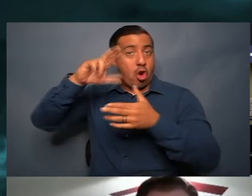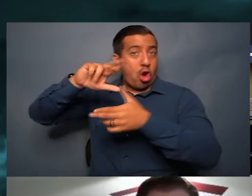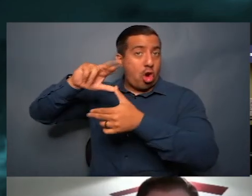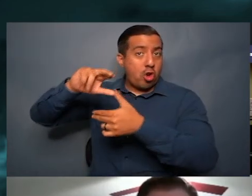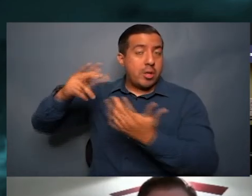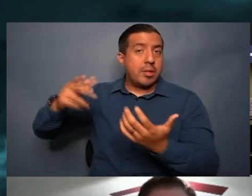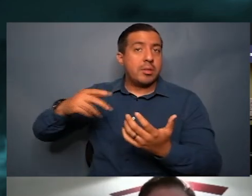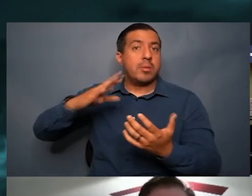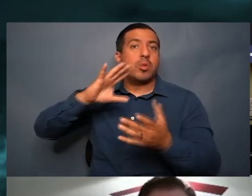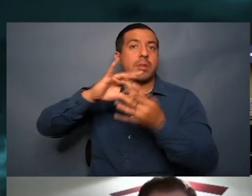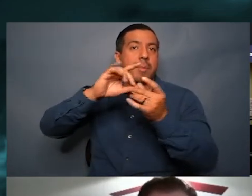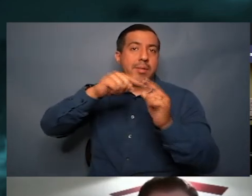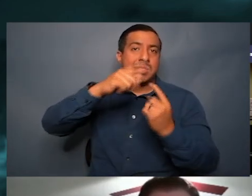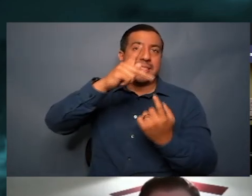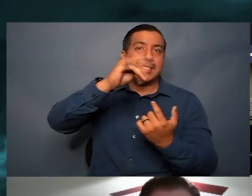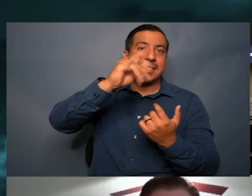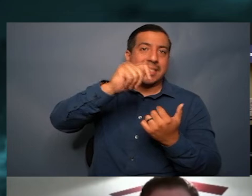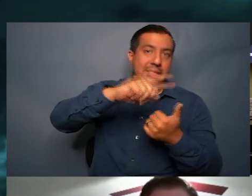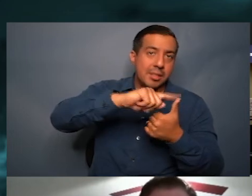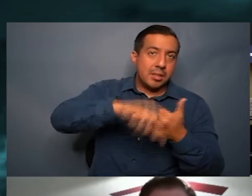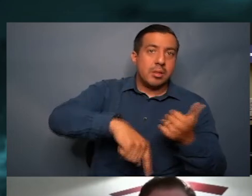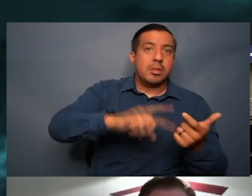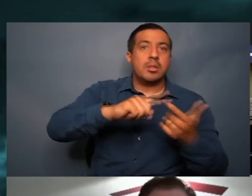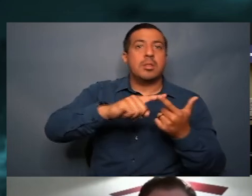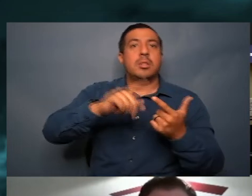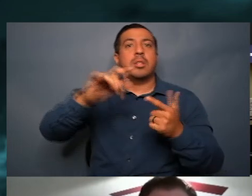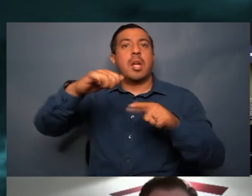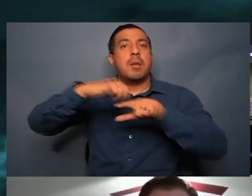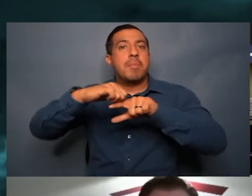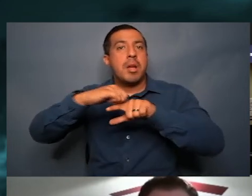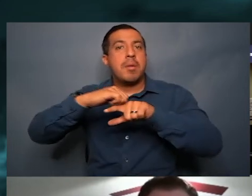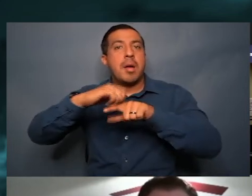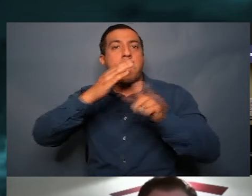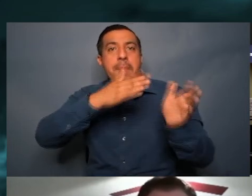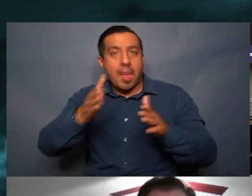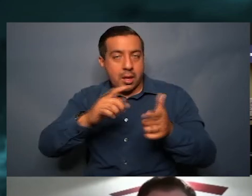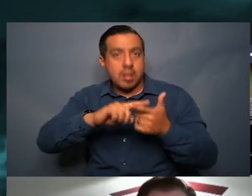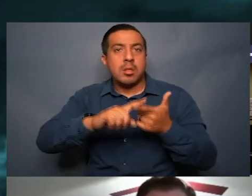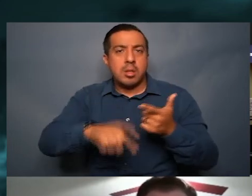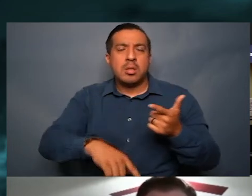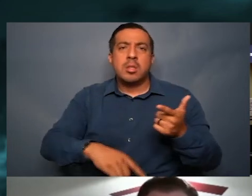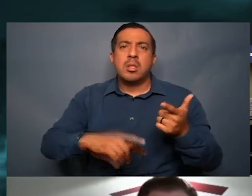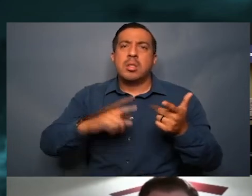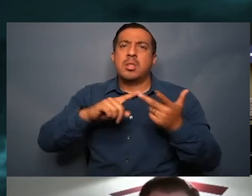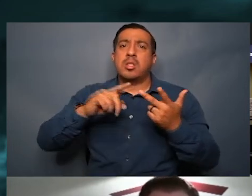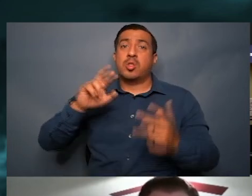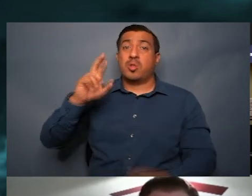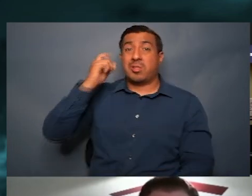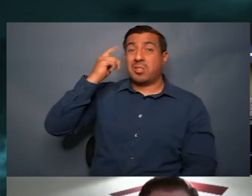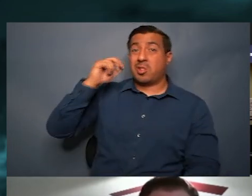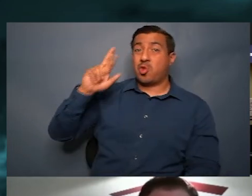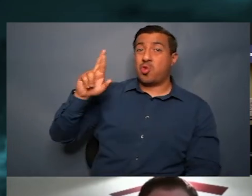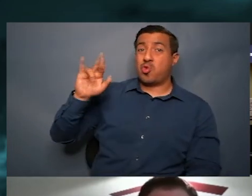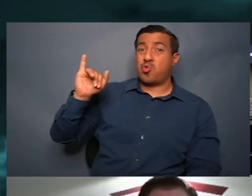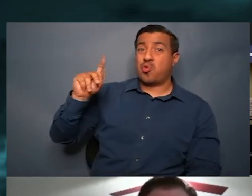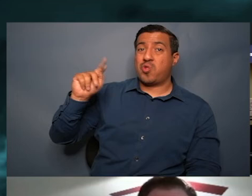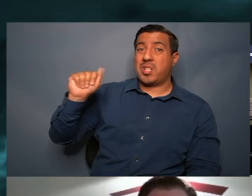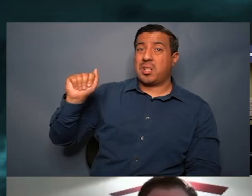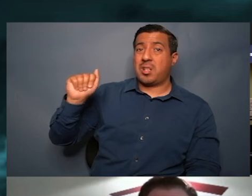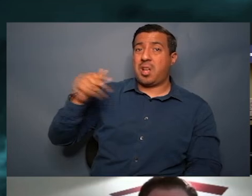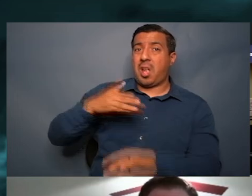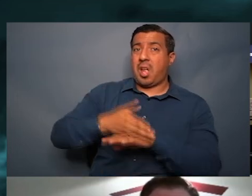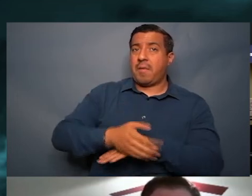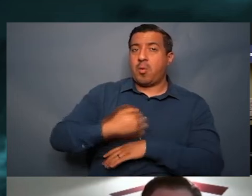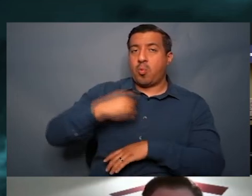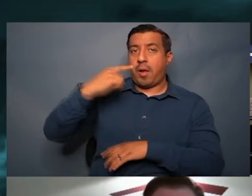we've talked about the kit, we've talked about exercising the plan. And I will say, after Rita, it's going back, 15 years, we